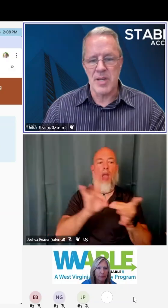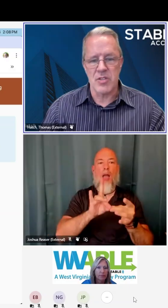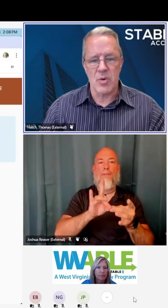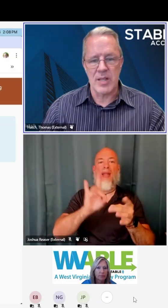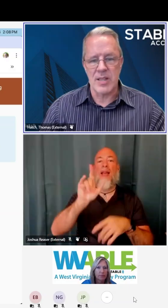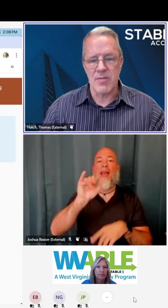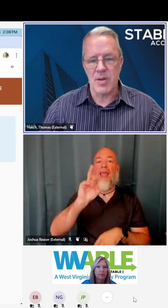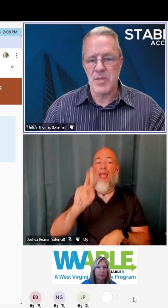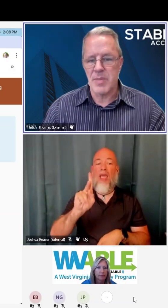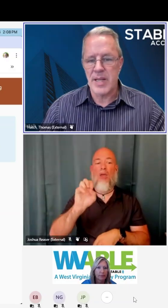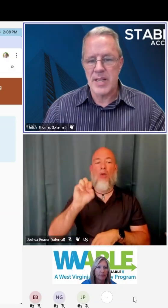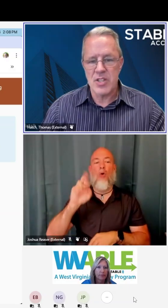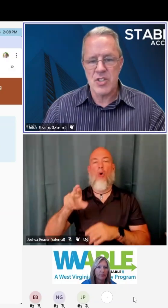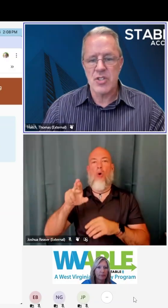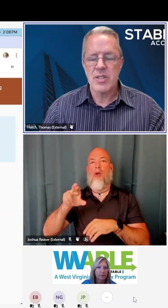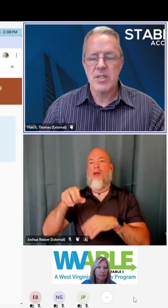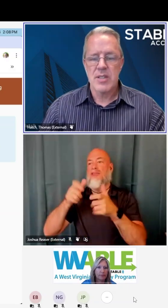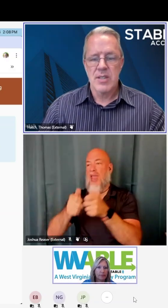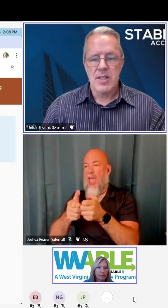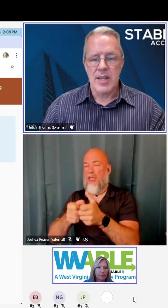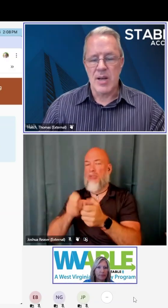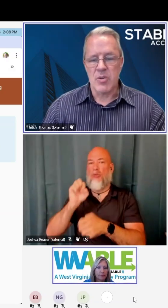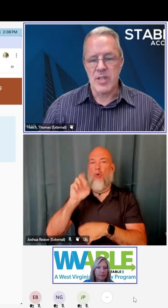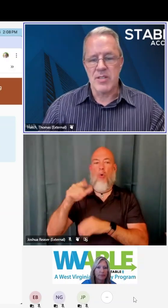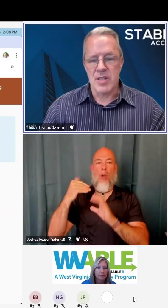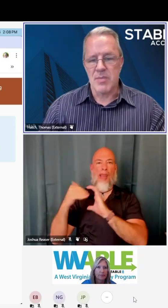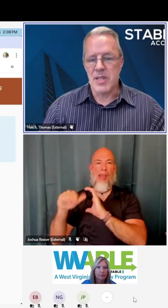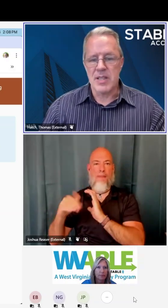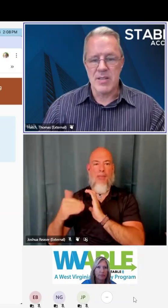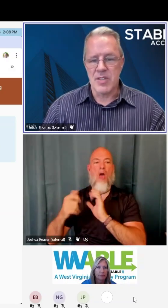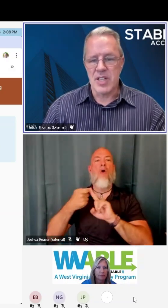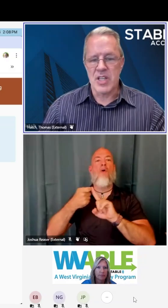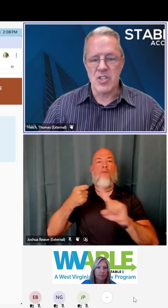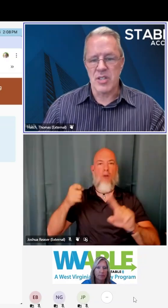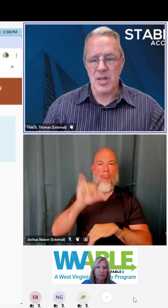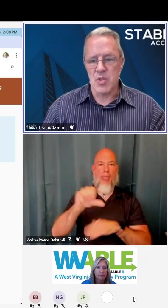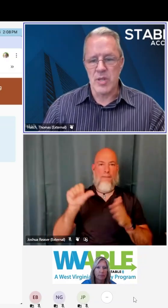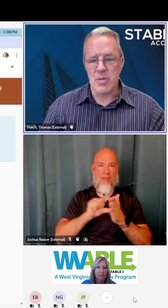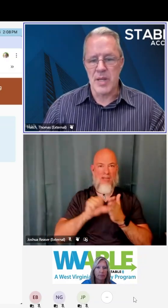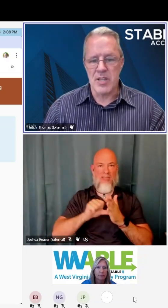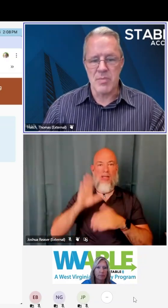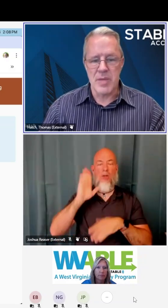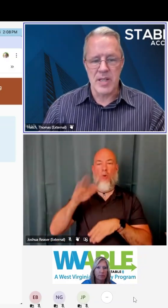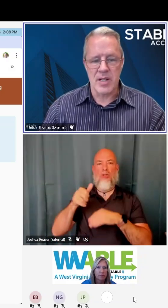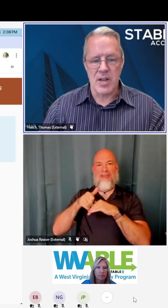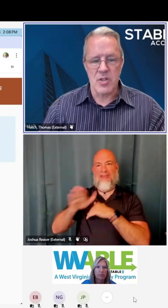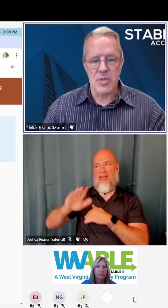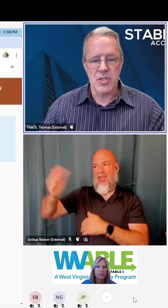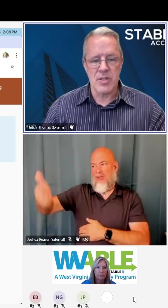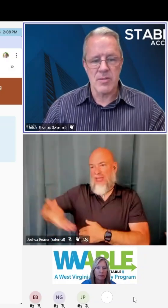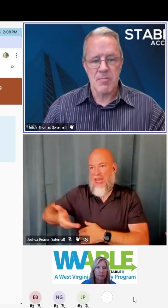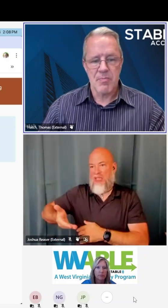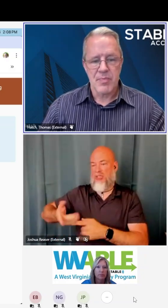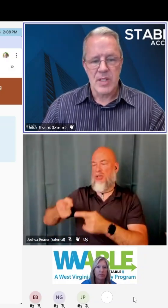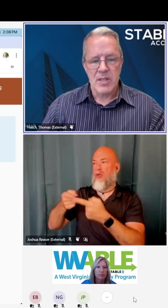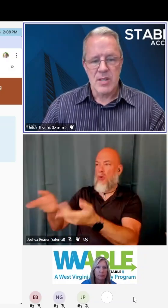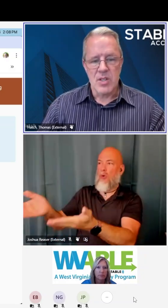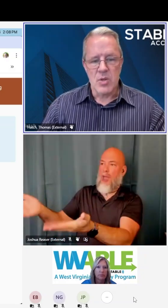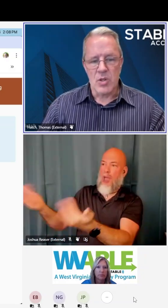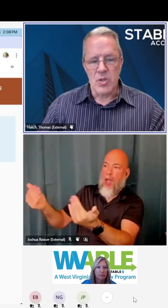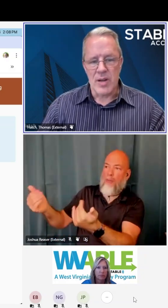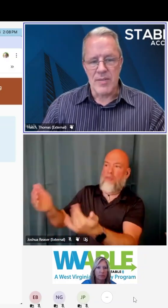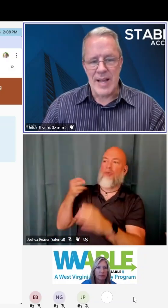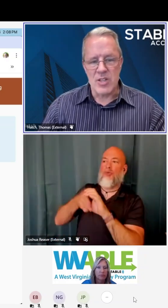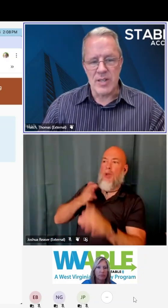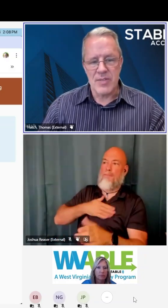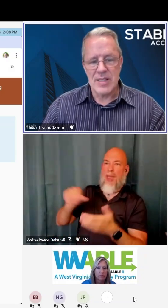or emails directly from the page, and that will send somebody the invitation to come join your page and make a contribution.